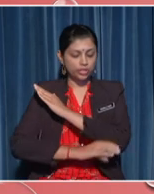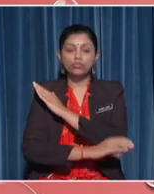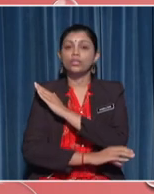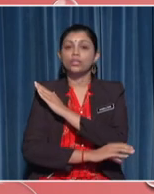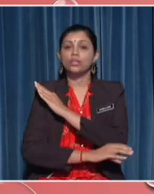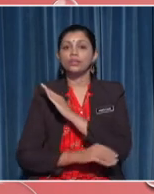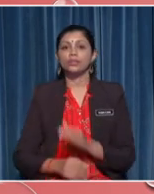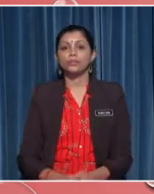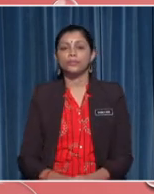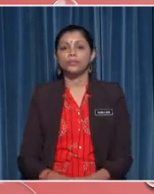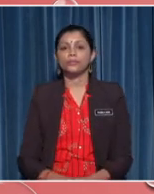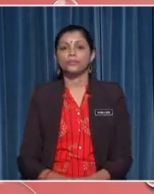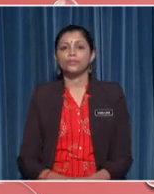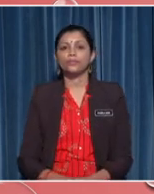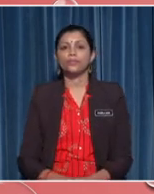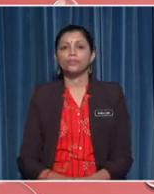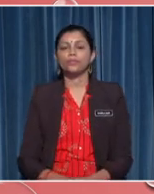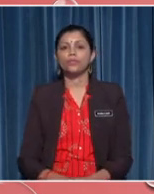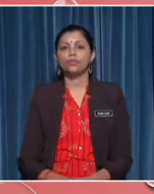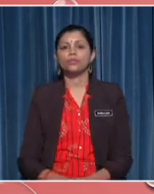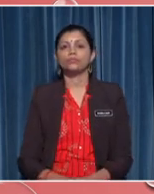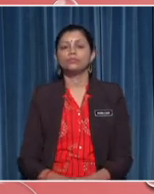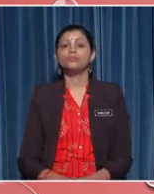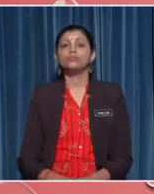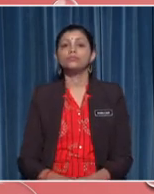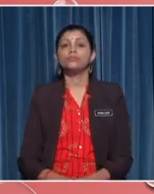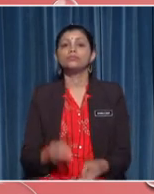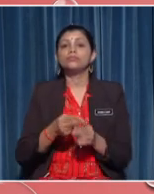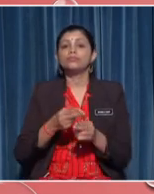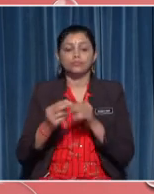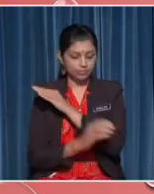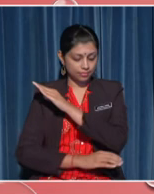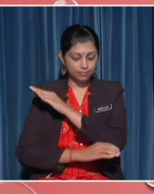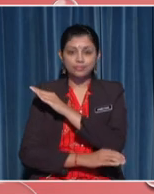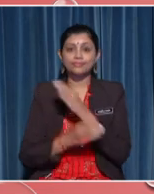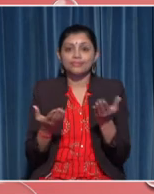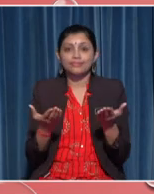Can you guess which country has this money?